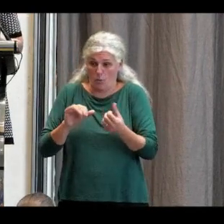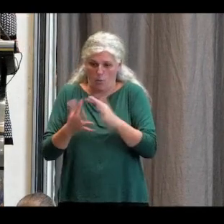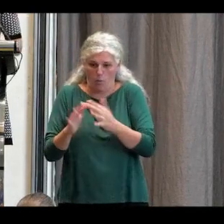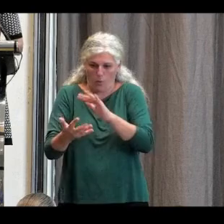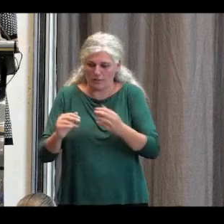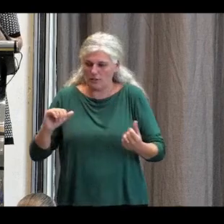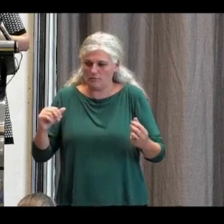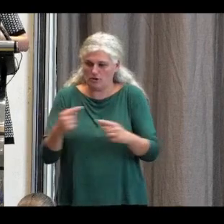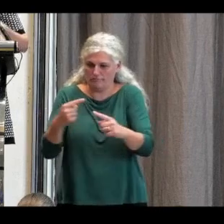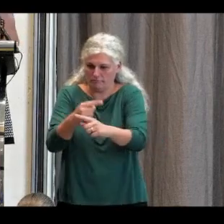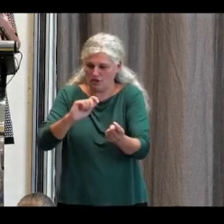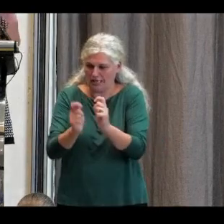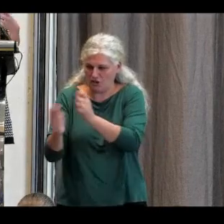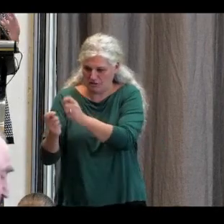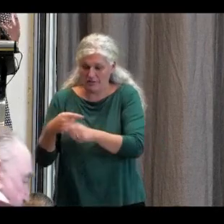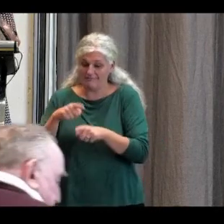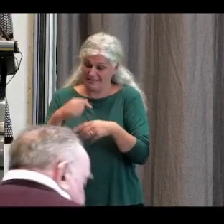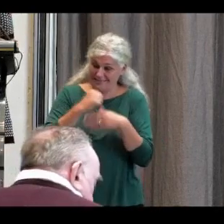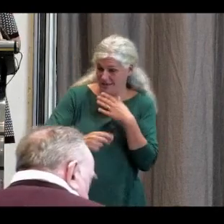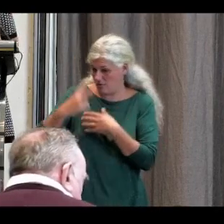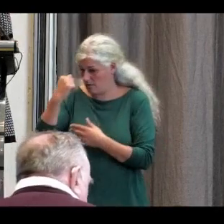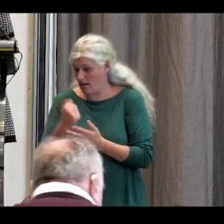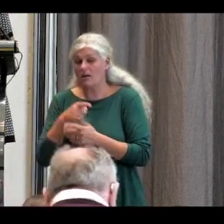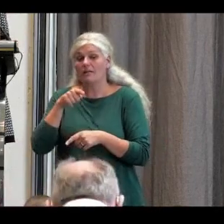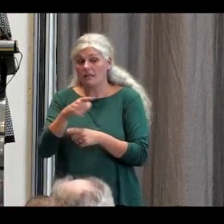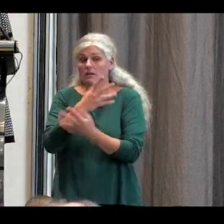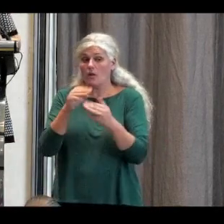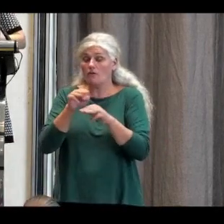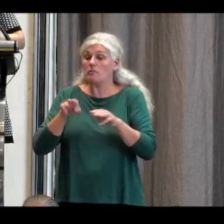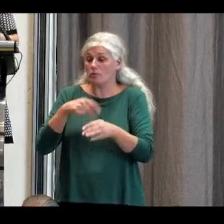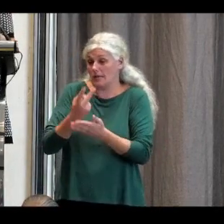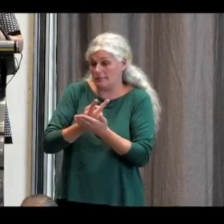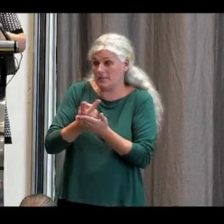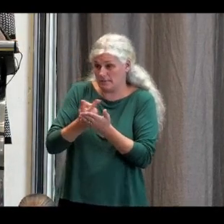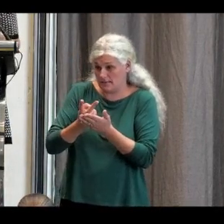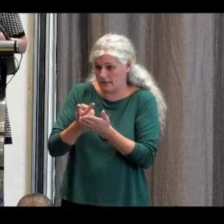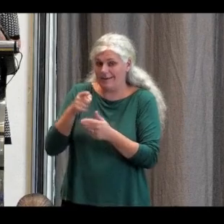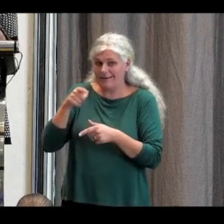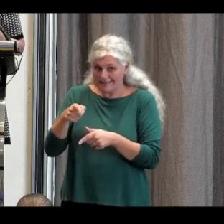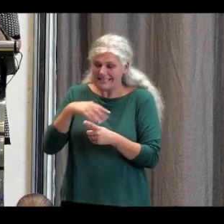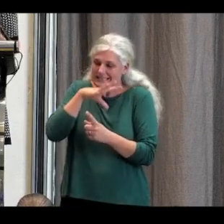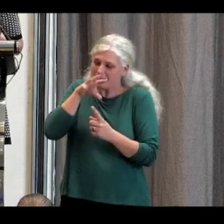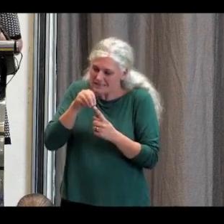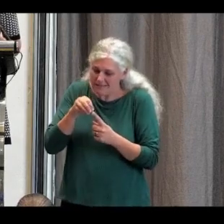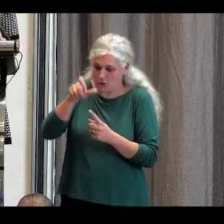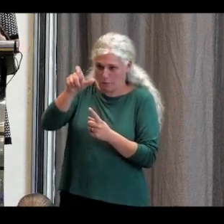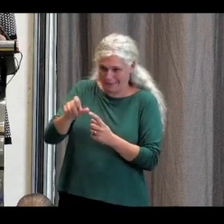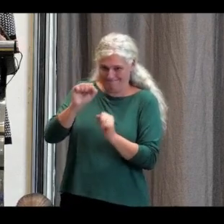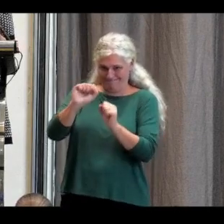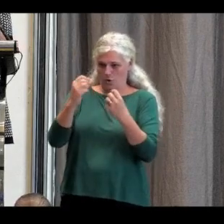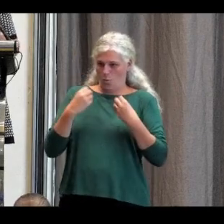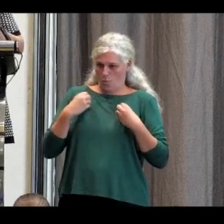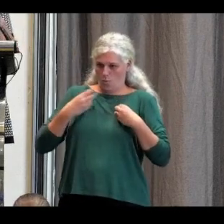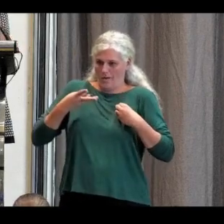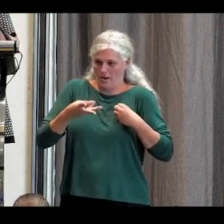we know that this is occurring in a number of people with epilepsy, and this is highly specific to the person. So